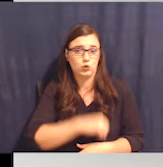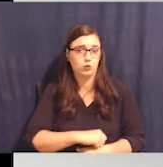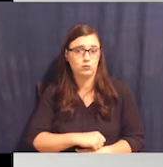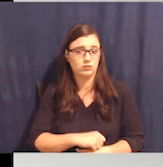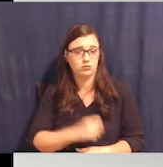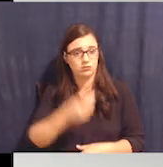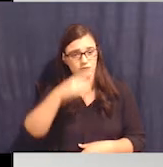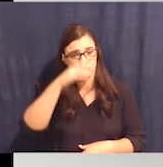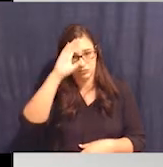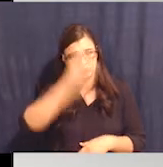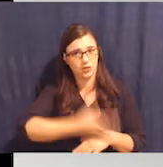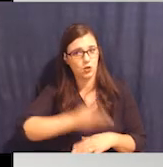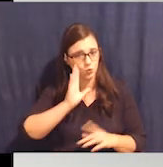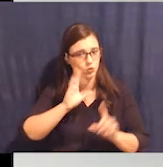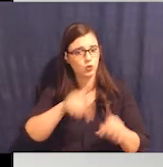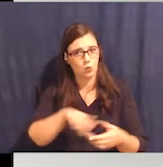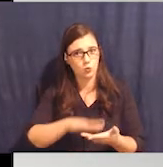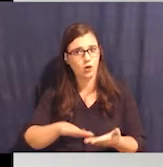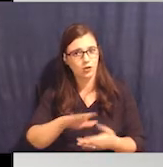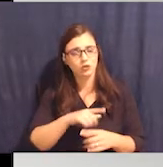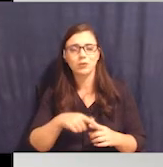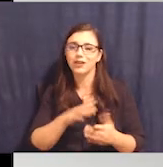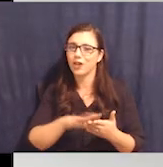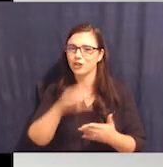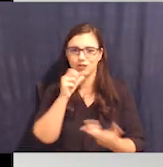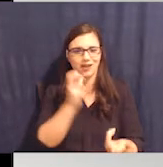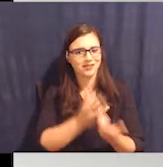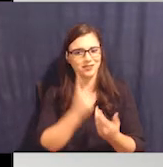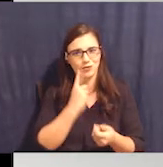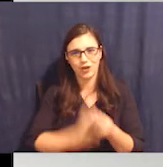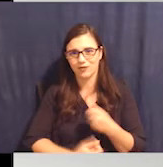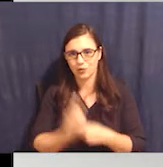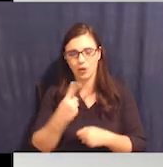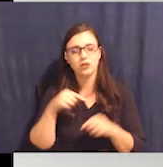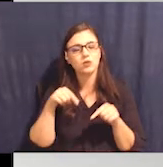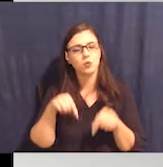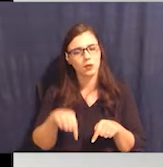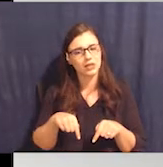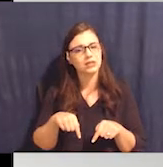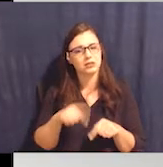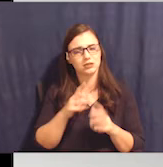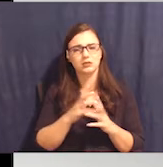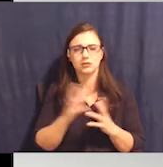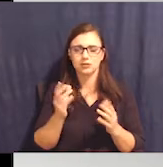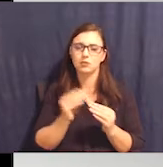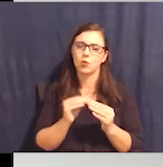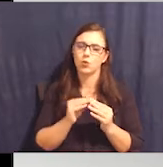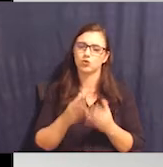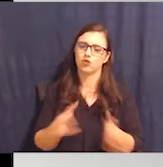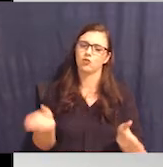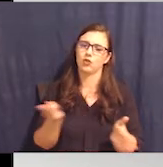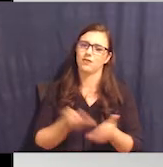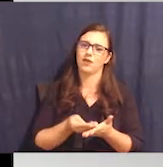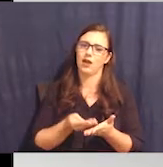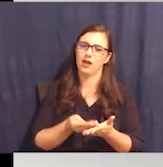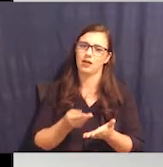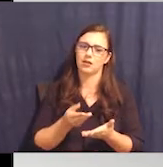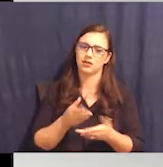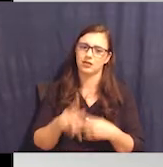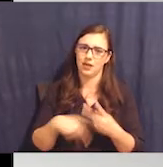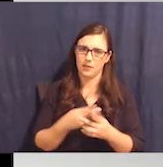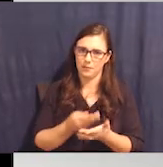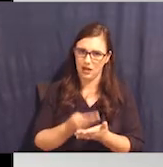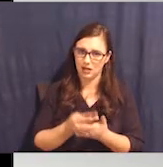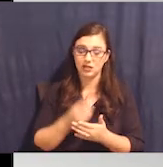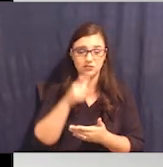I just assumed that he would. But college is not for everyone. So this is a much more general fund of money.